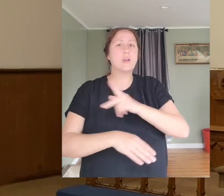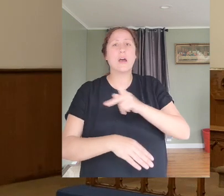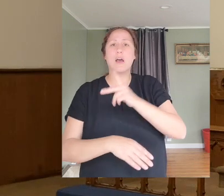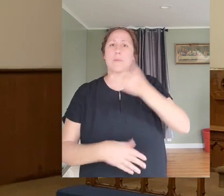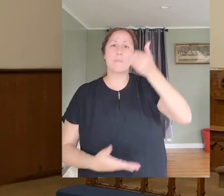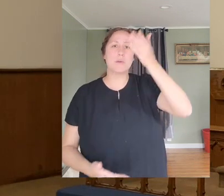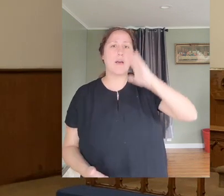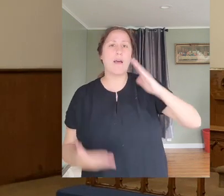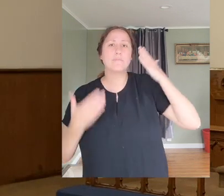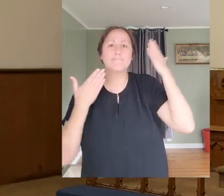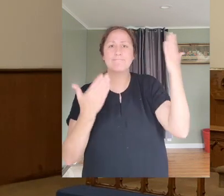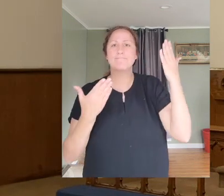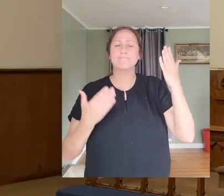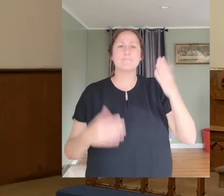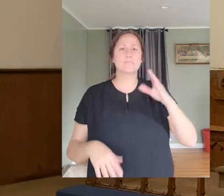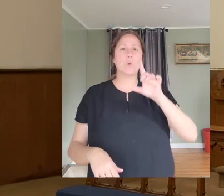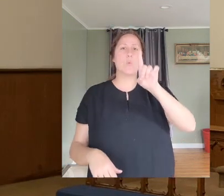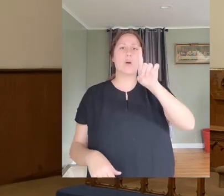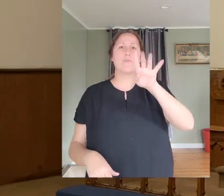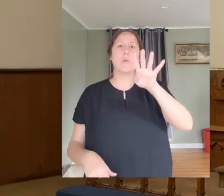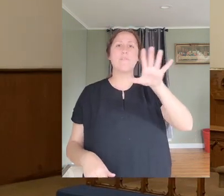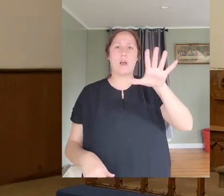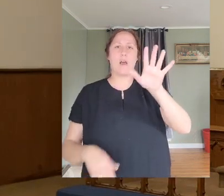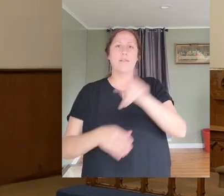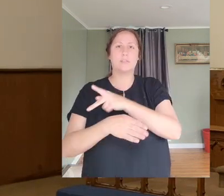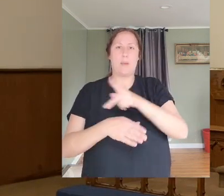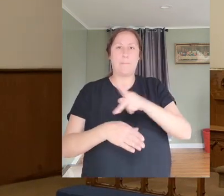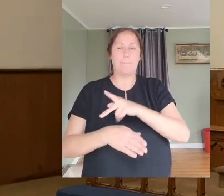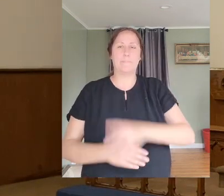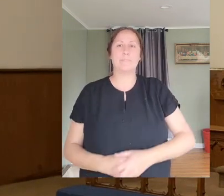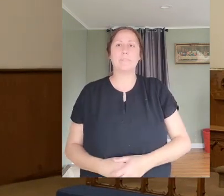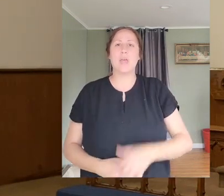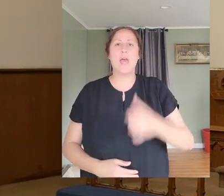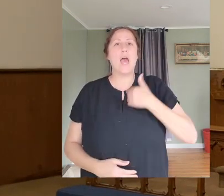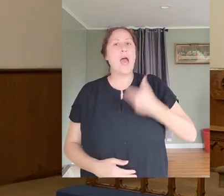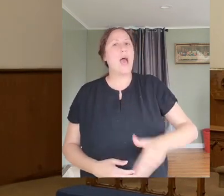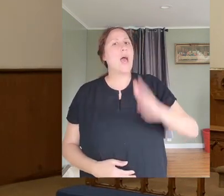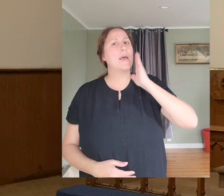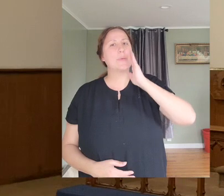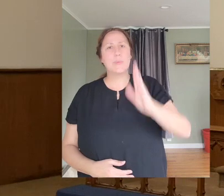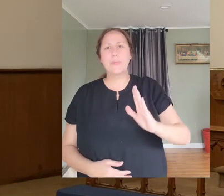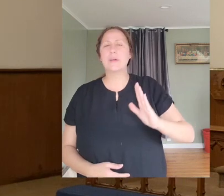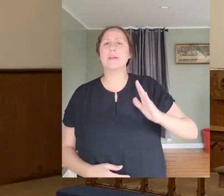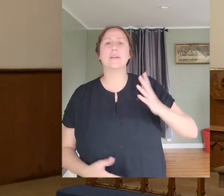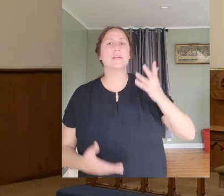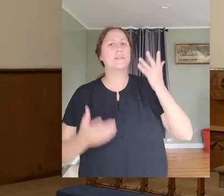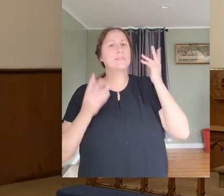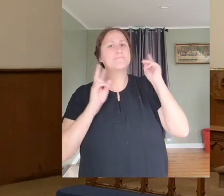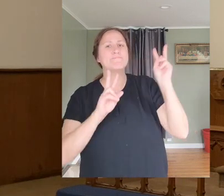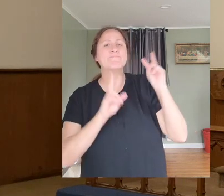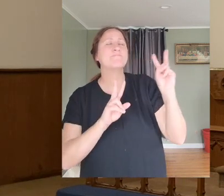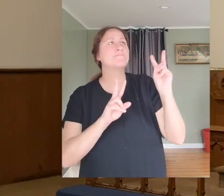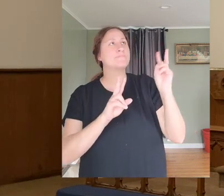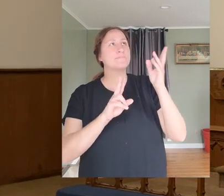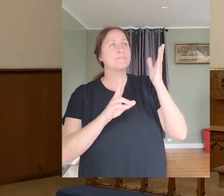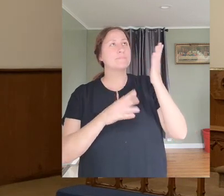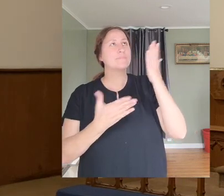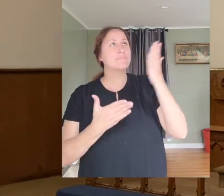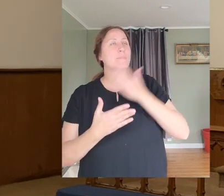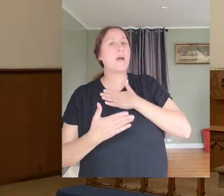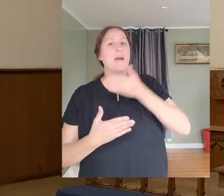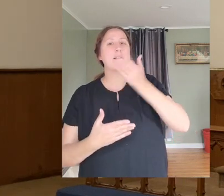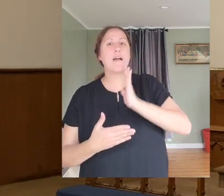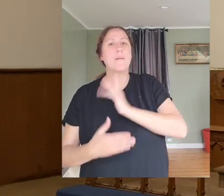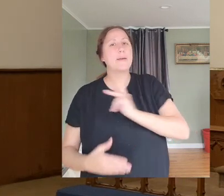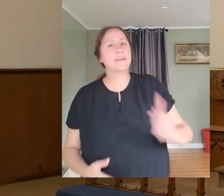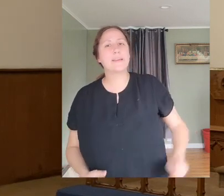of compassion, Psalm 145. I will extol you, O God, my King. I will bless